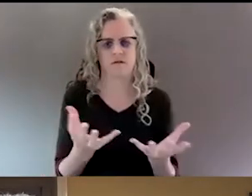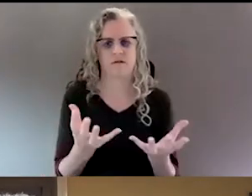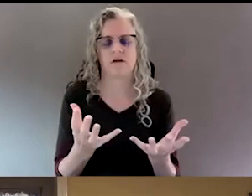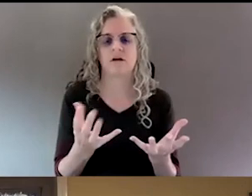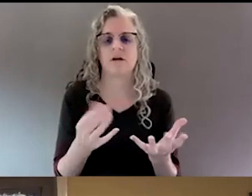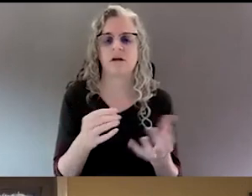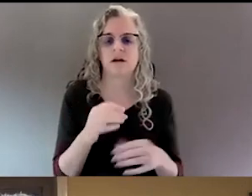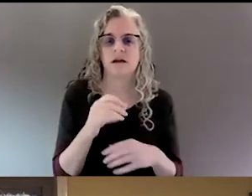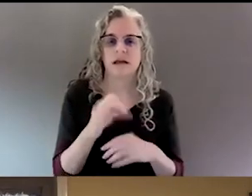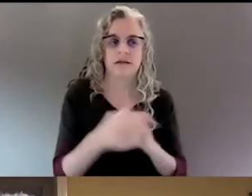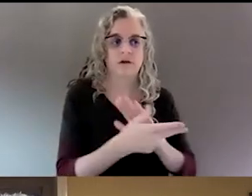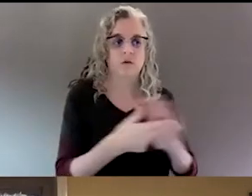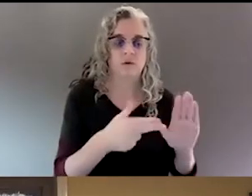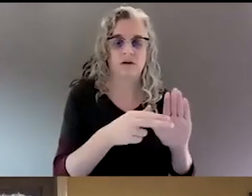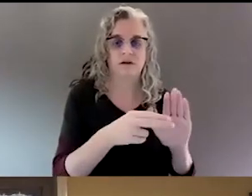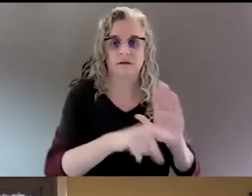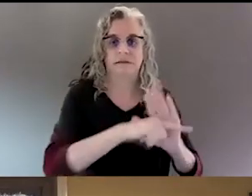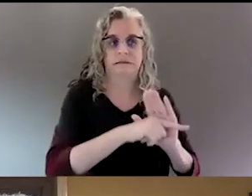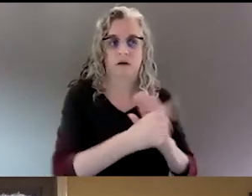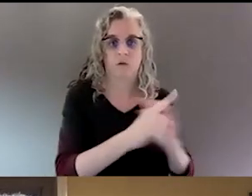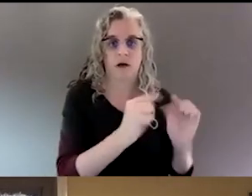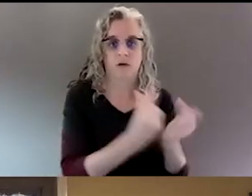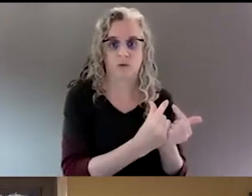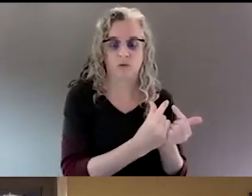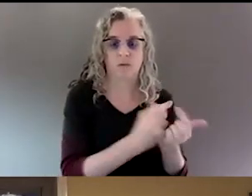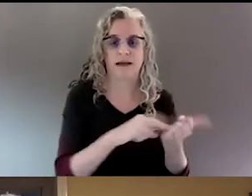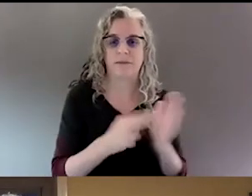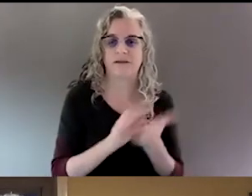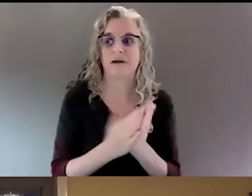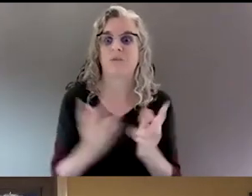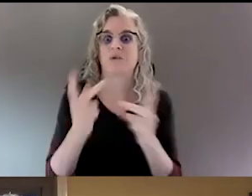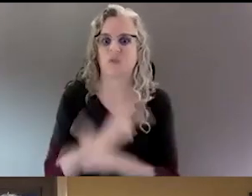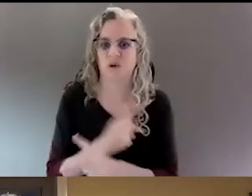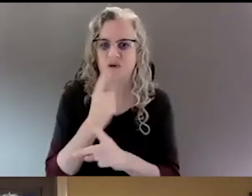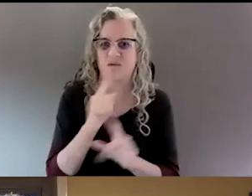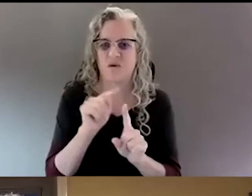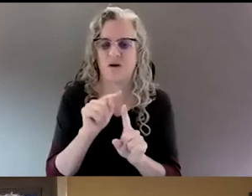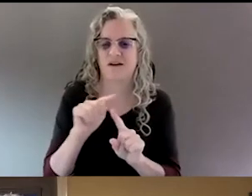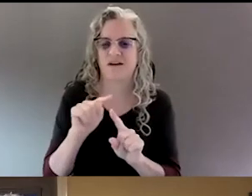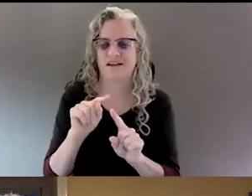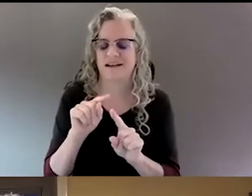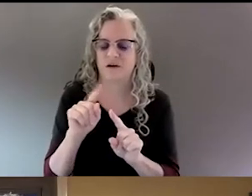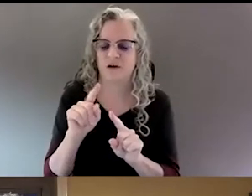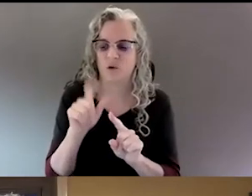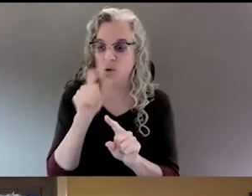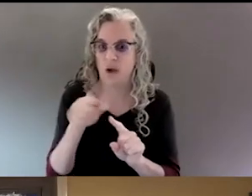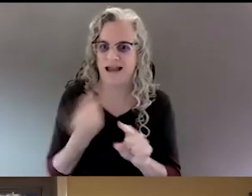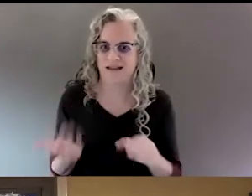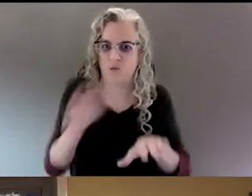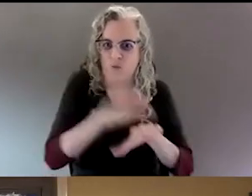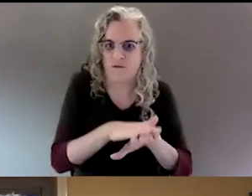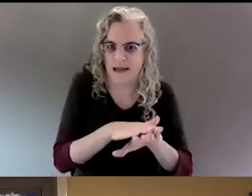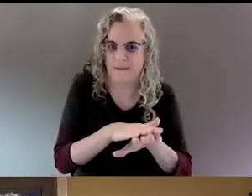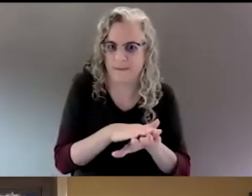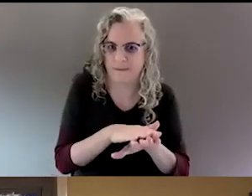the stigmatization that occurs for groups as a whole. And there's a great intersection to address. Okay.